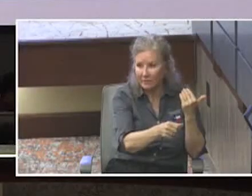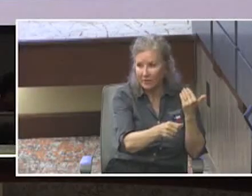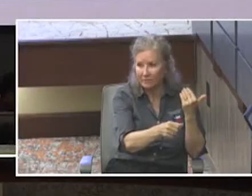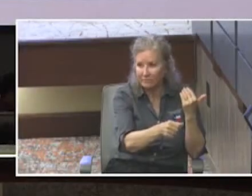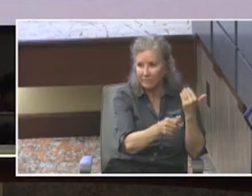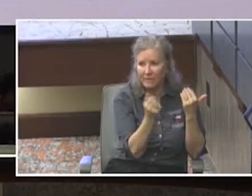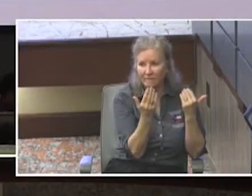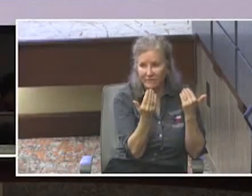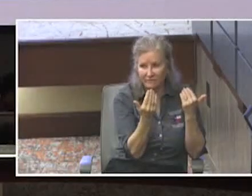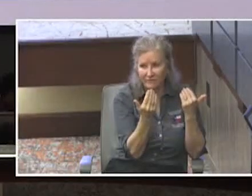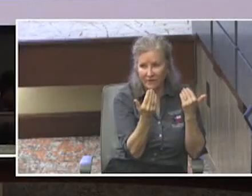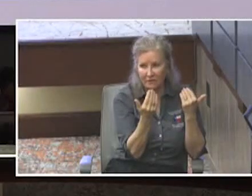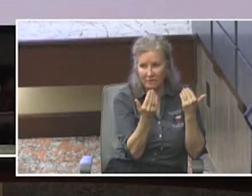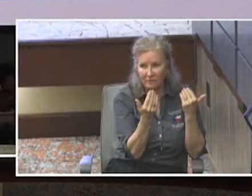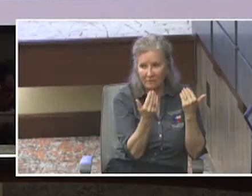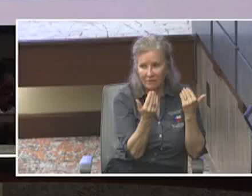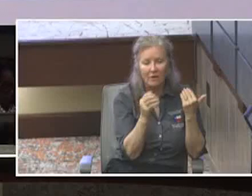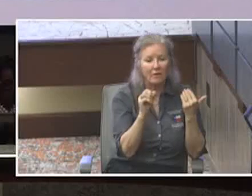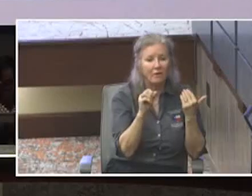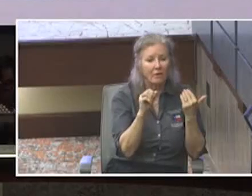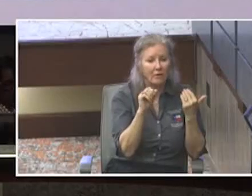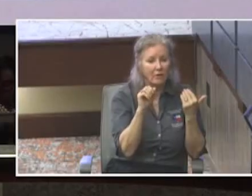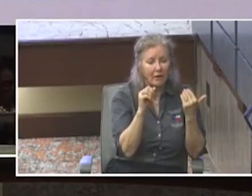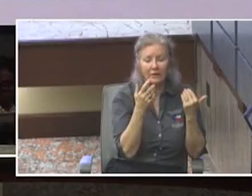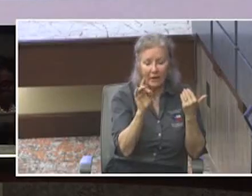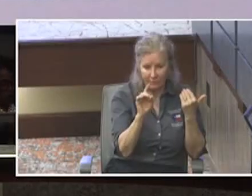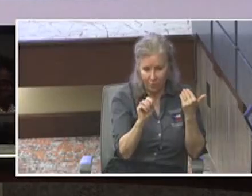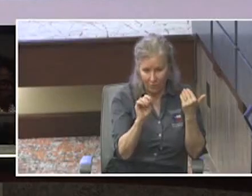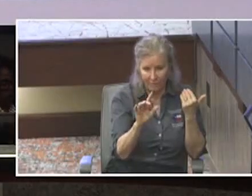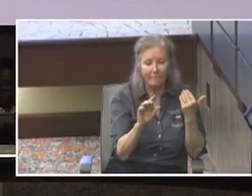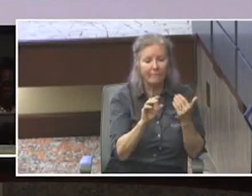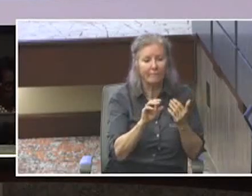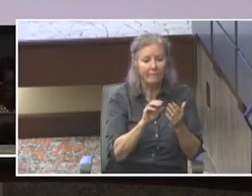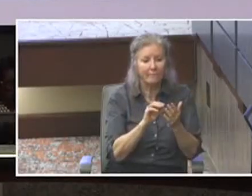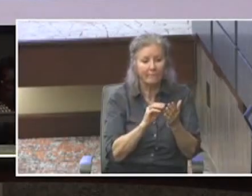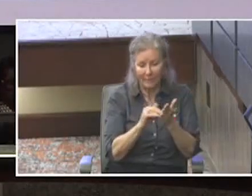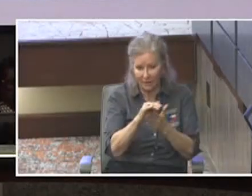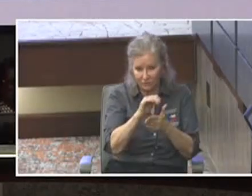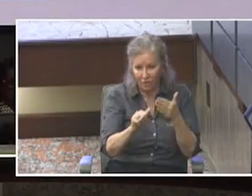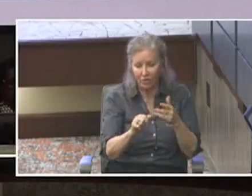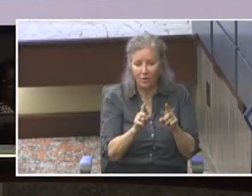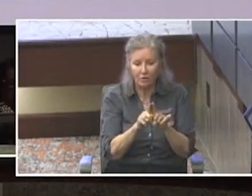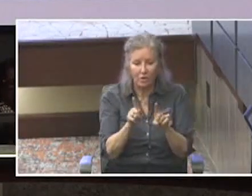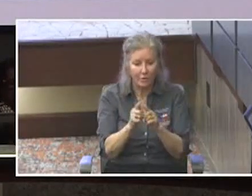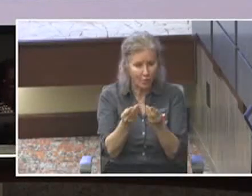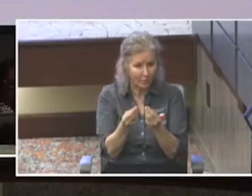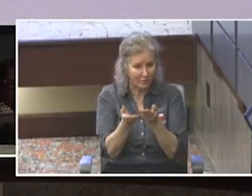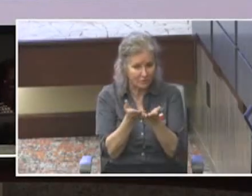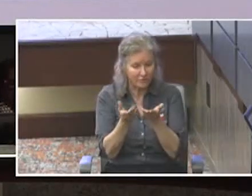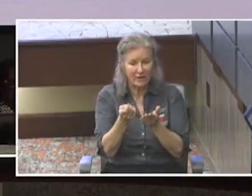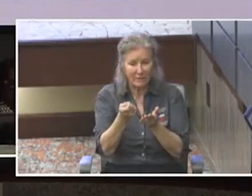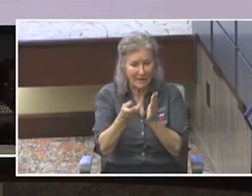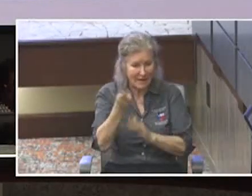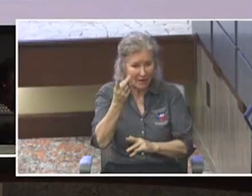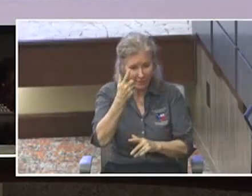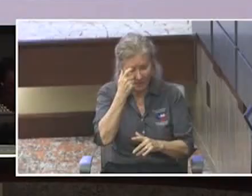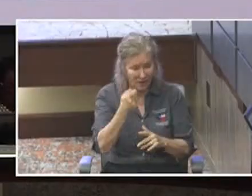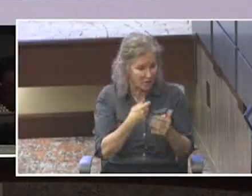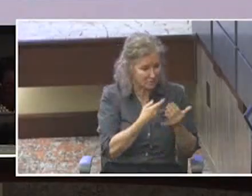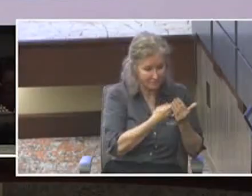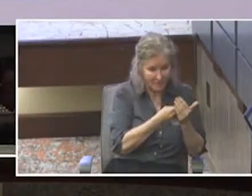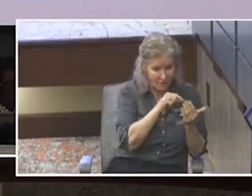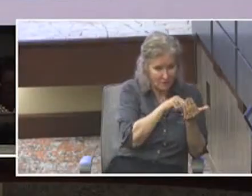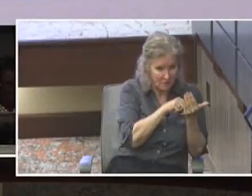million year-to-date expenses. Supplies and purchase property services are slightly higher due to encumbrances for water